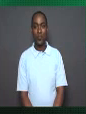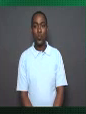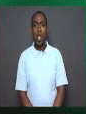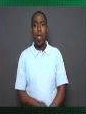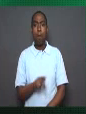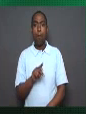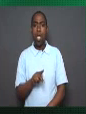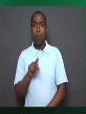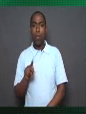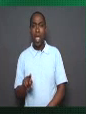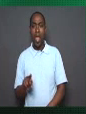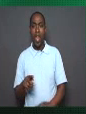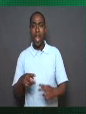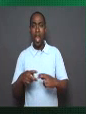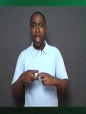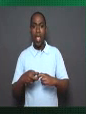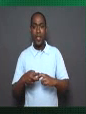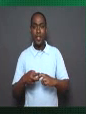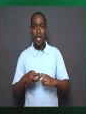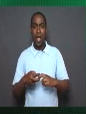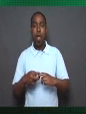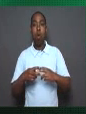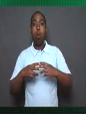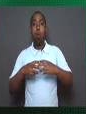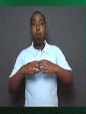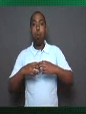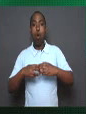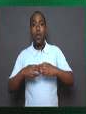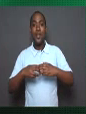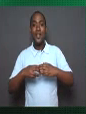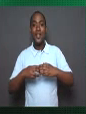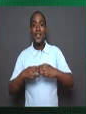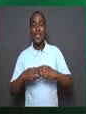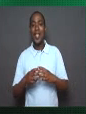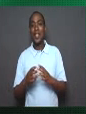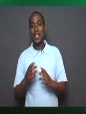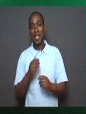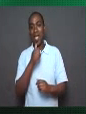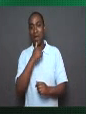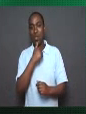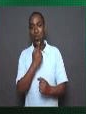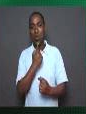Peptide links are the bonds that link amino acids.